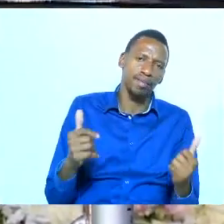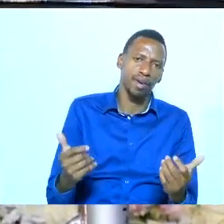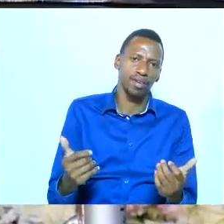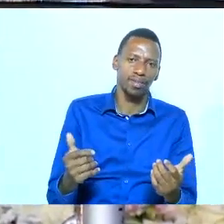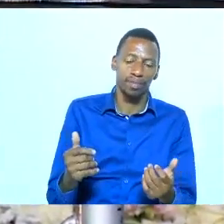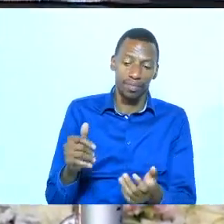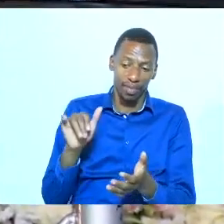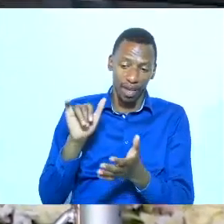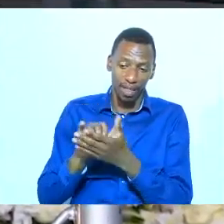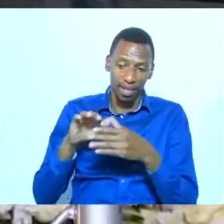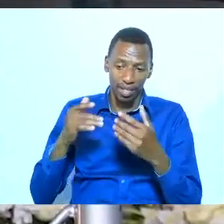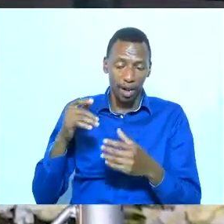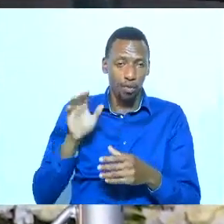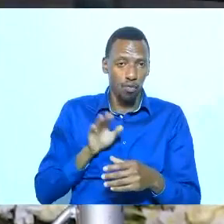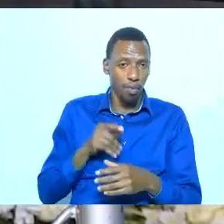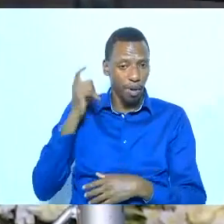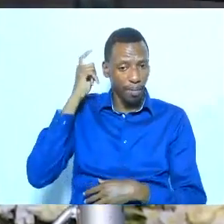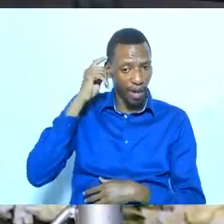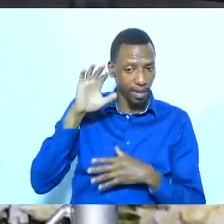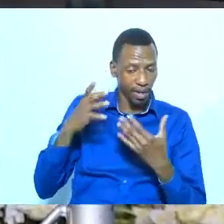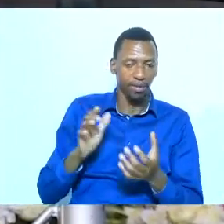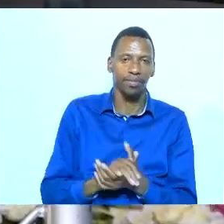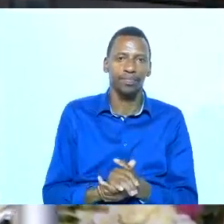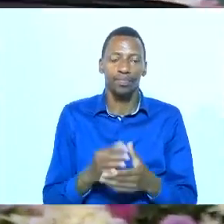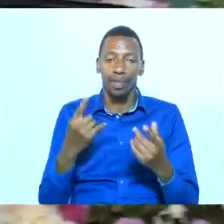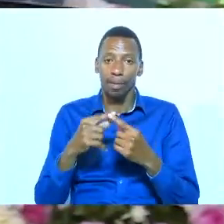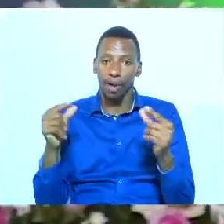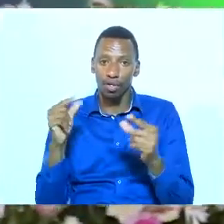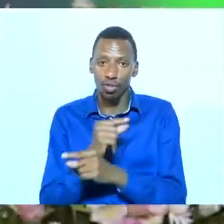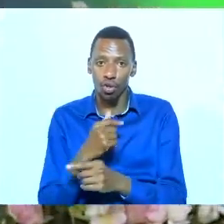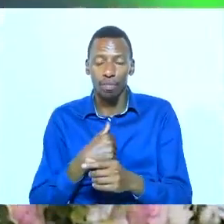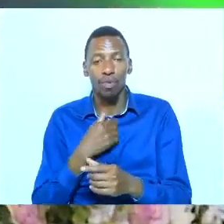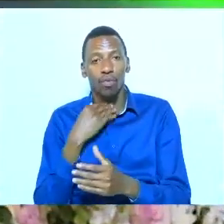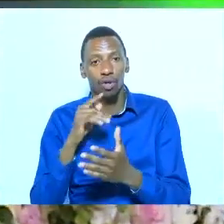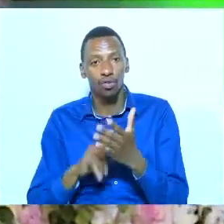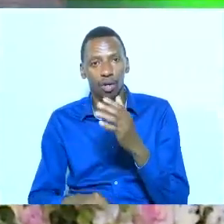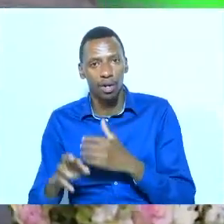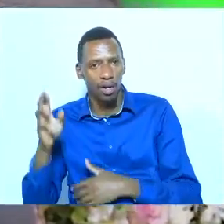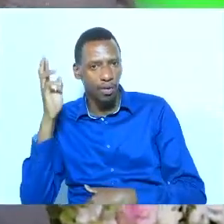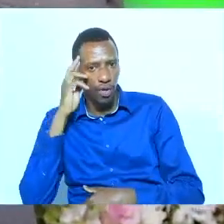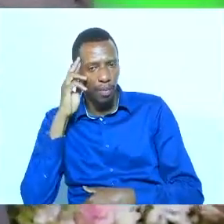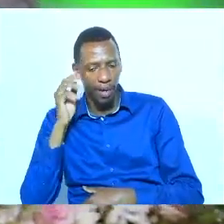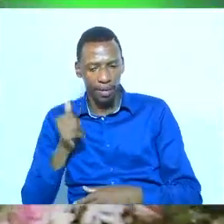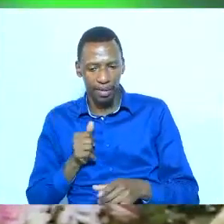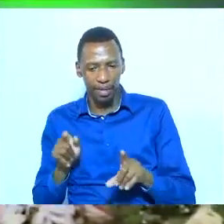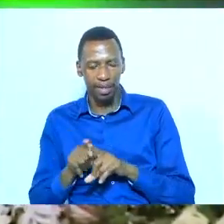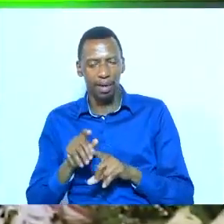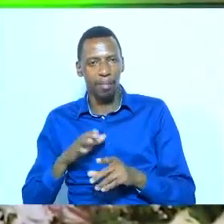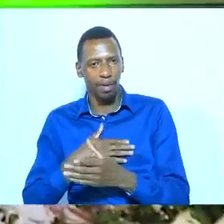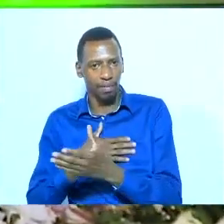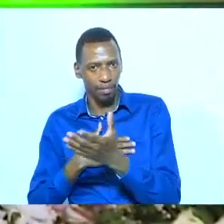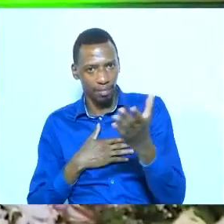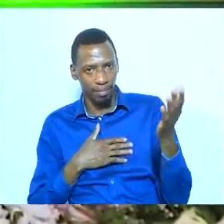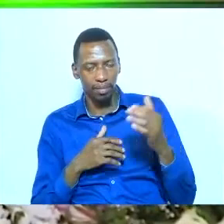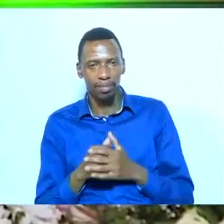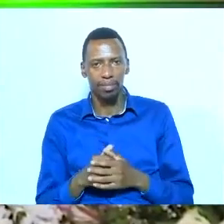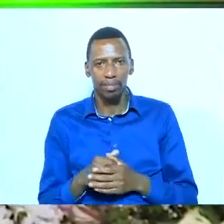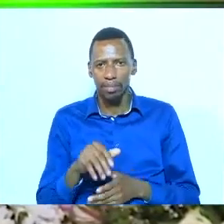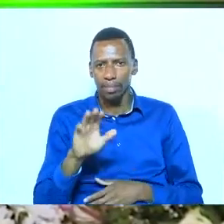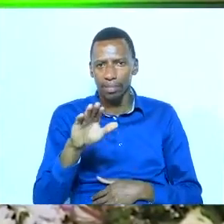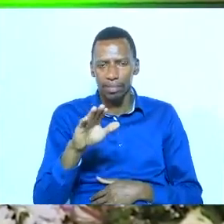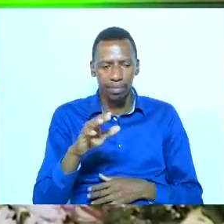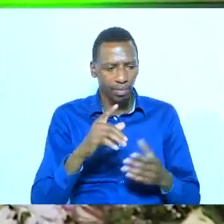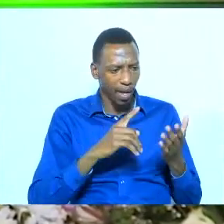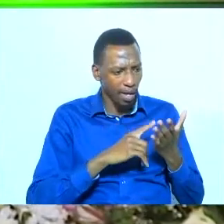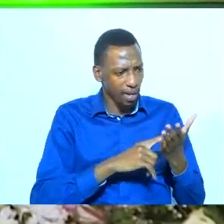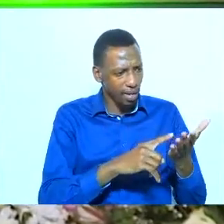That's how they are. But in short, I just want to remind my sisters, when it comes to discussion